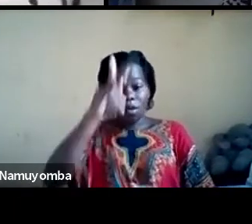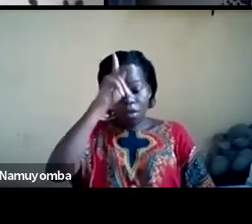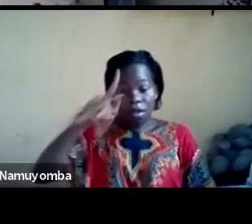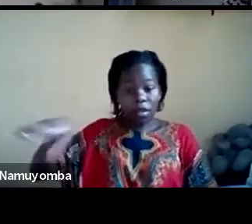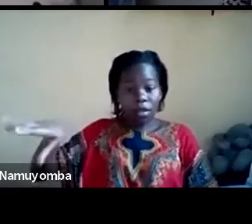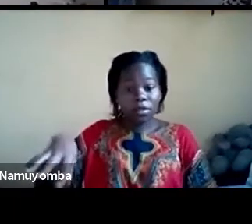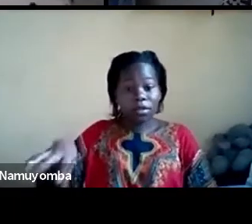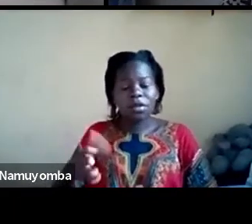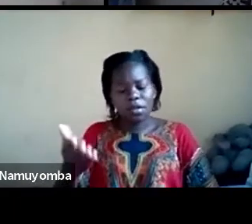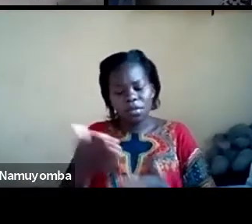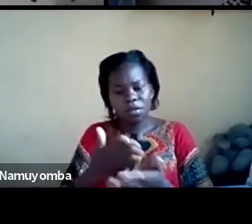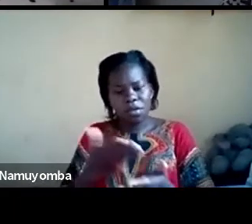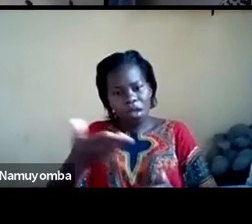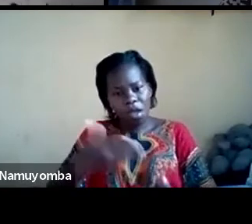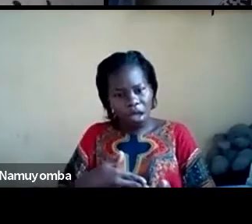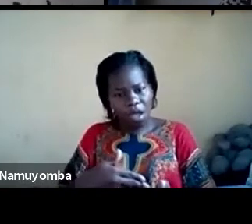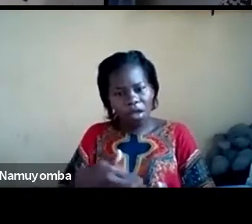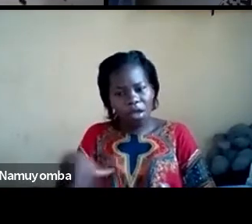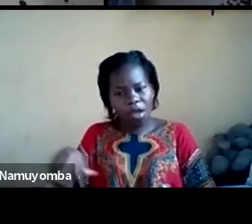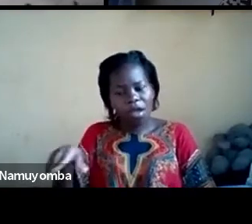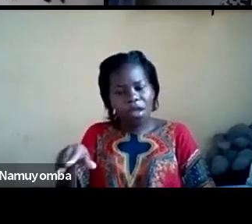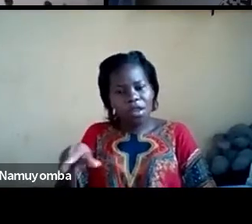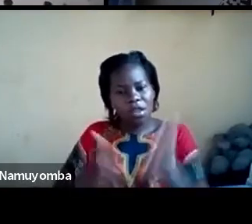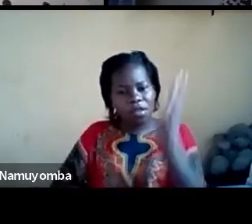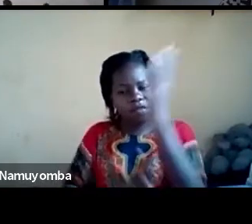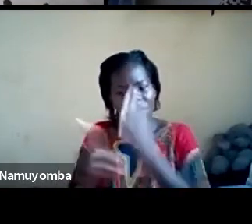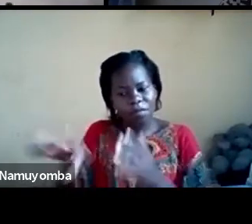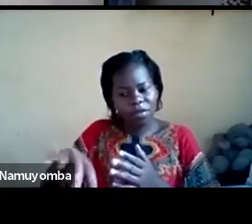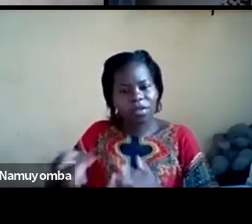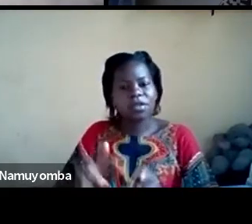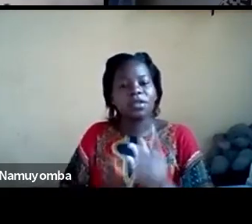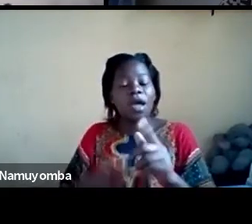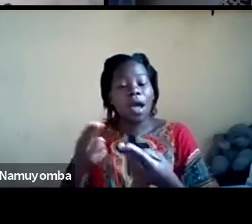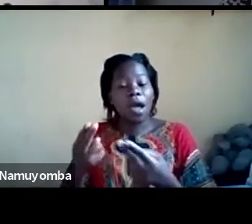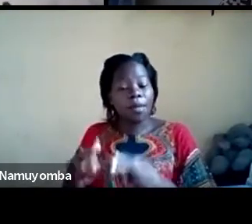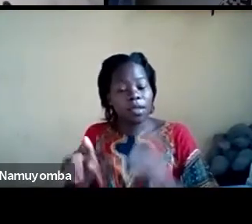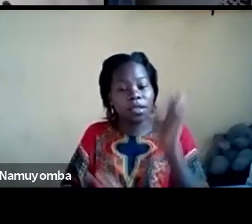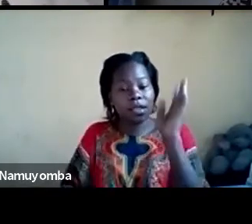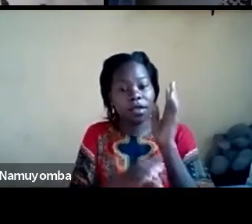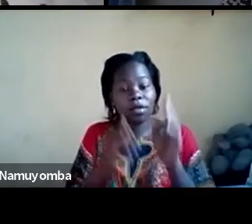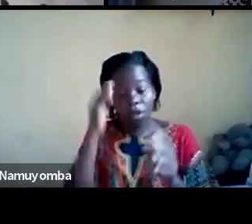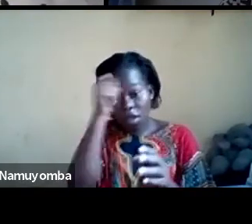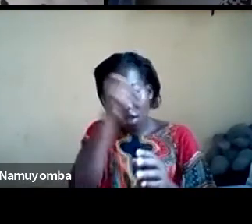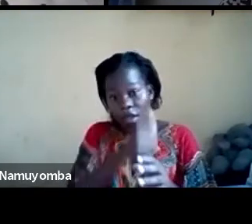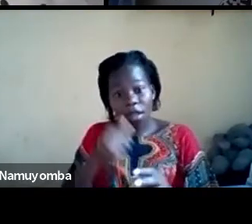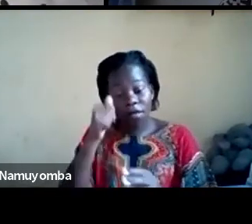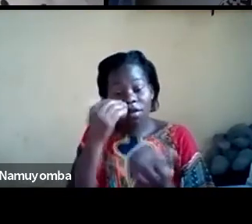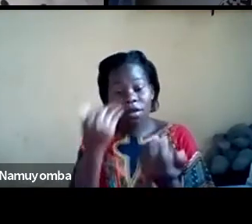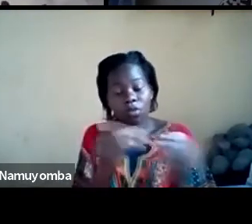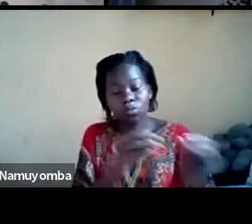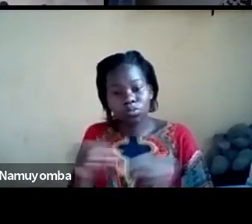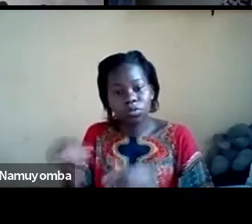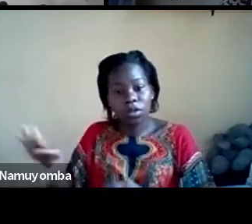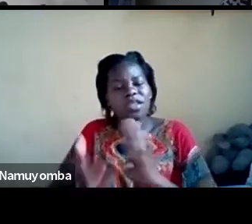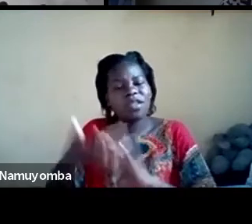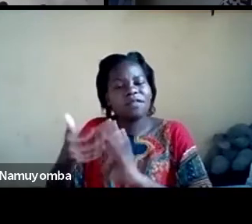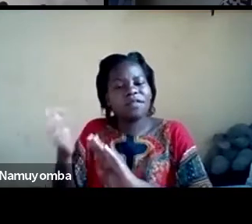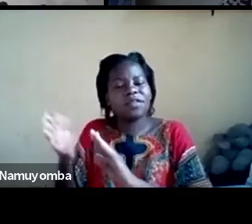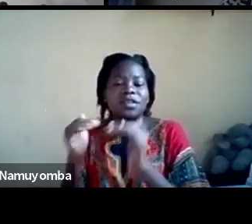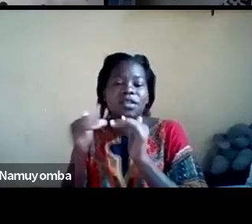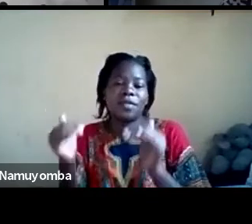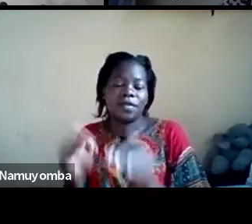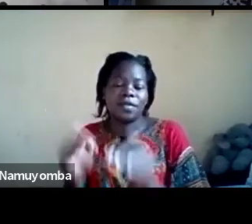have urbanization taking place in this country. The whole of Africa is urbanizing at a very fast rate. And